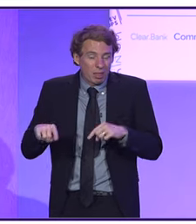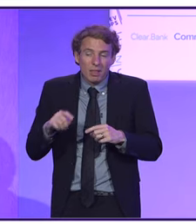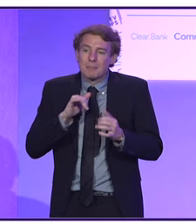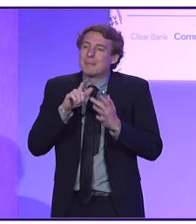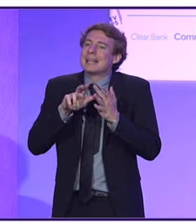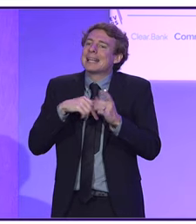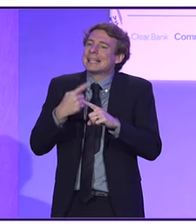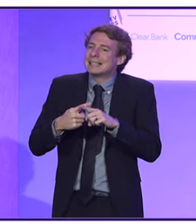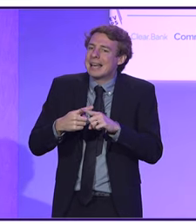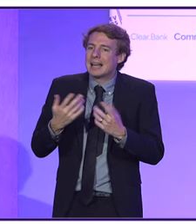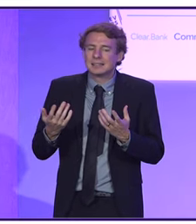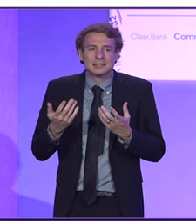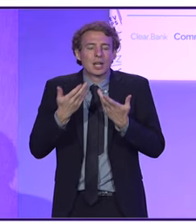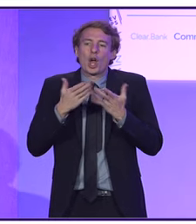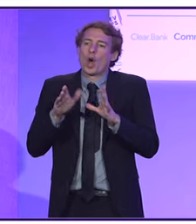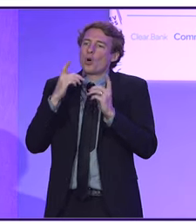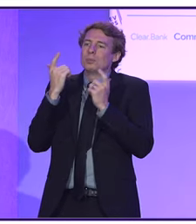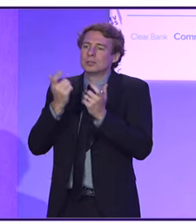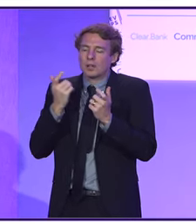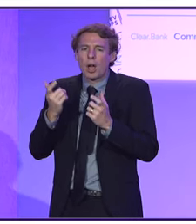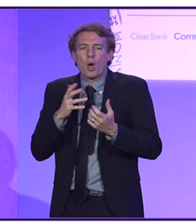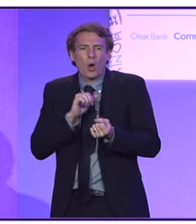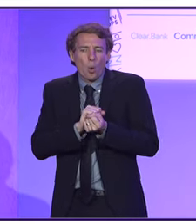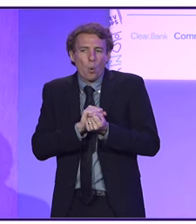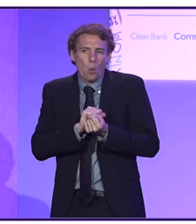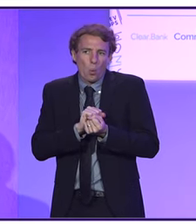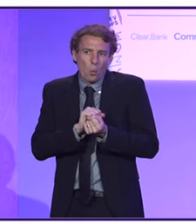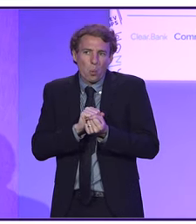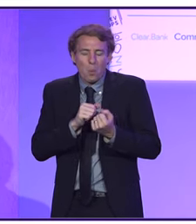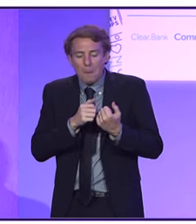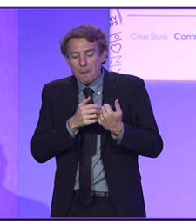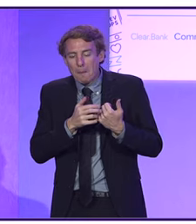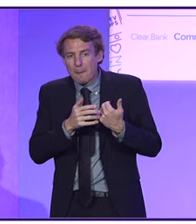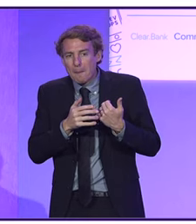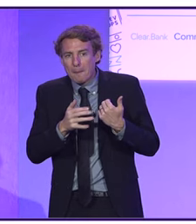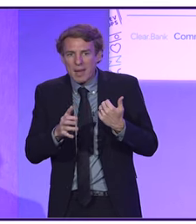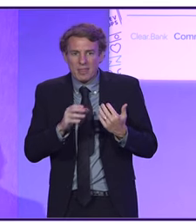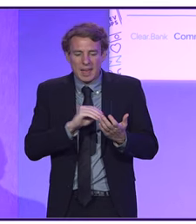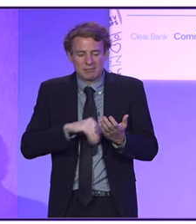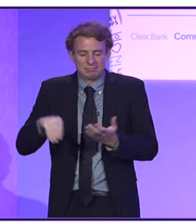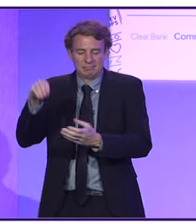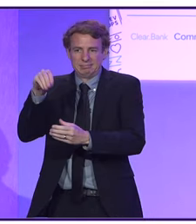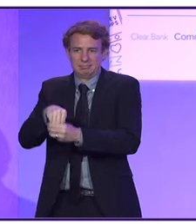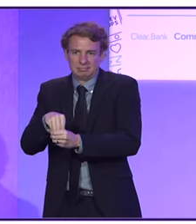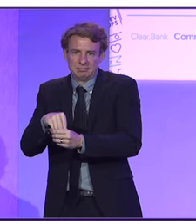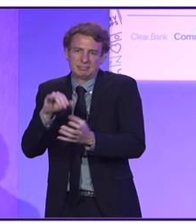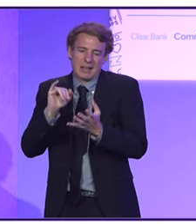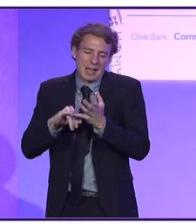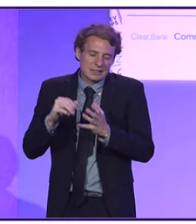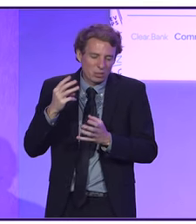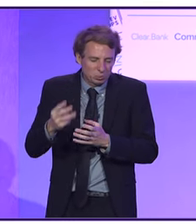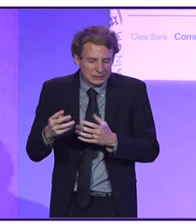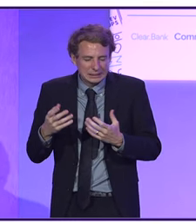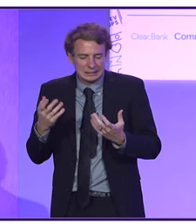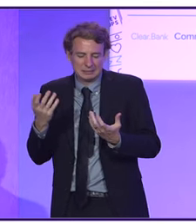OpenSearch. You hold it for some amount of time, and then it goes into either like S3, cloud storage, or it just gets